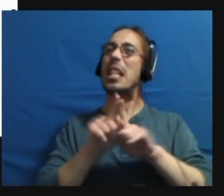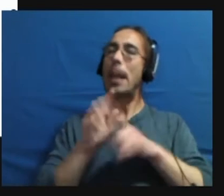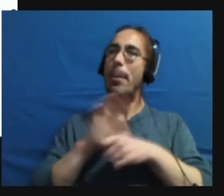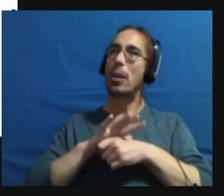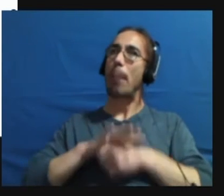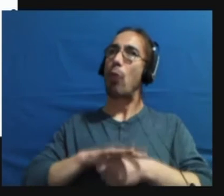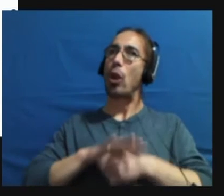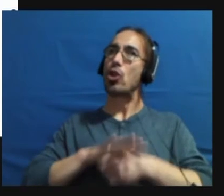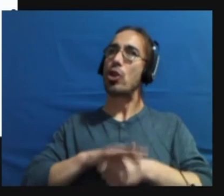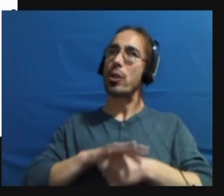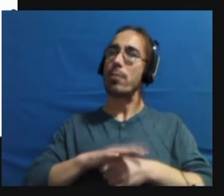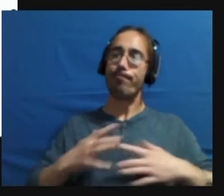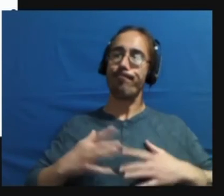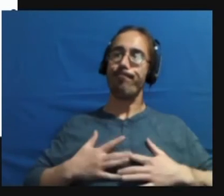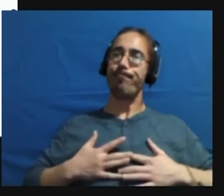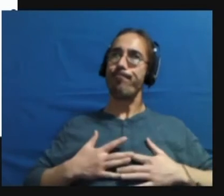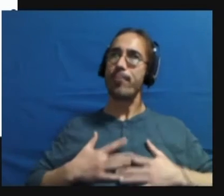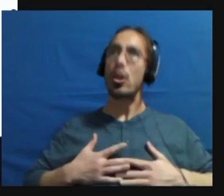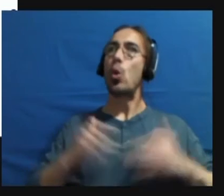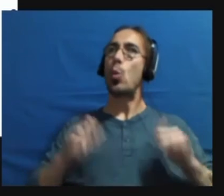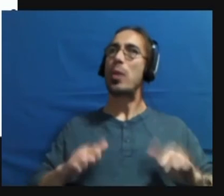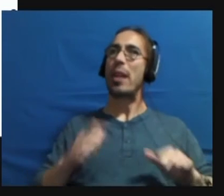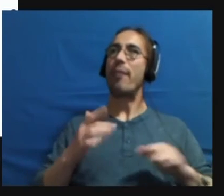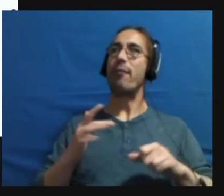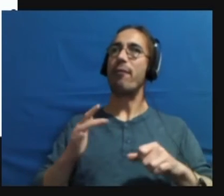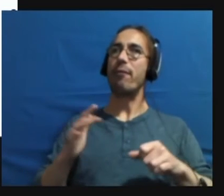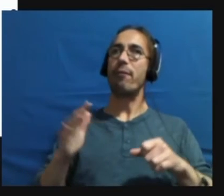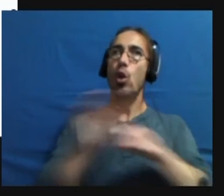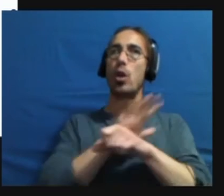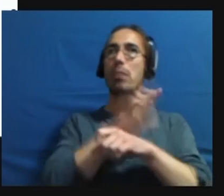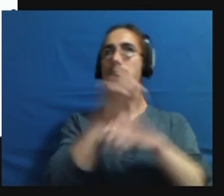fully immersed. So if